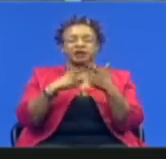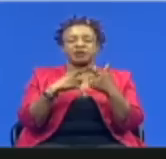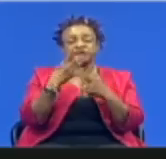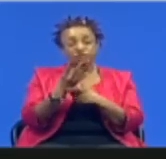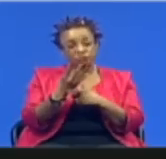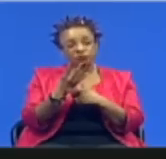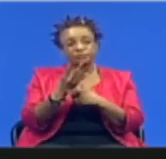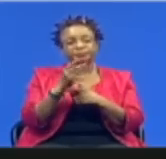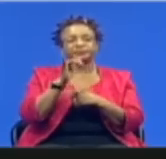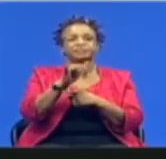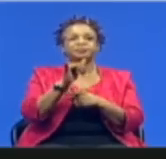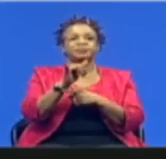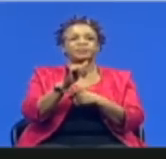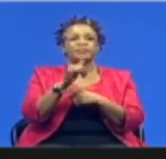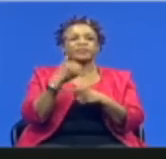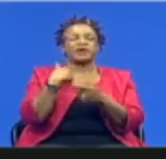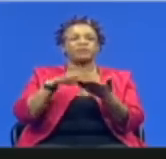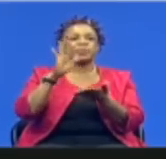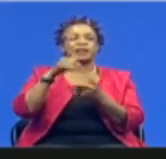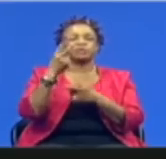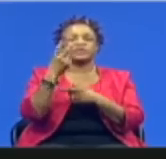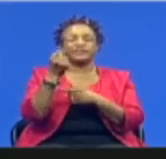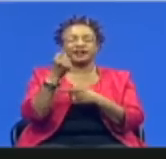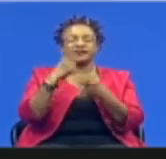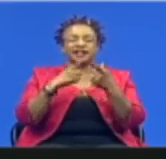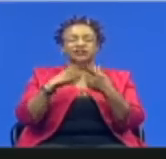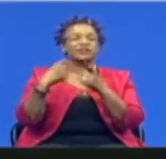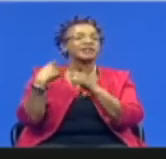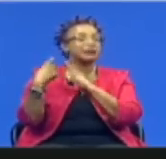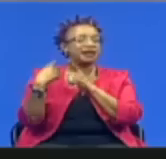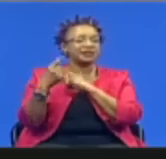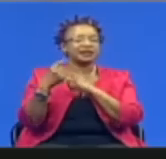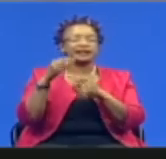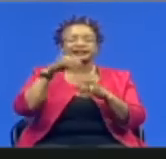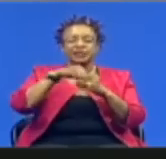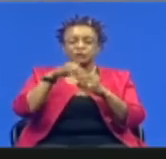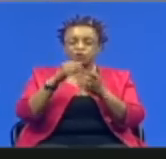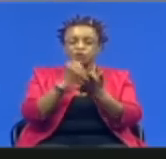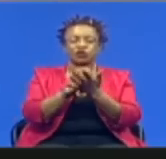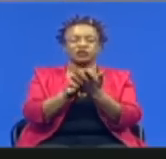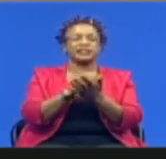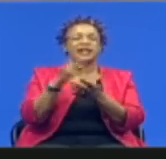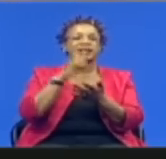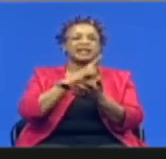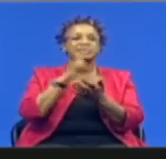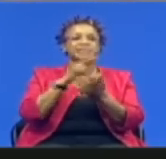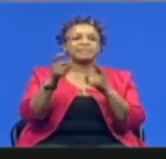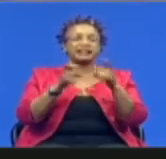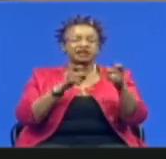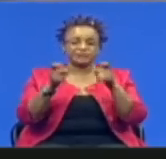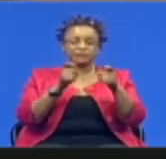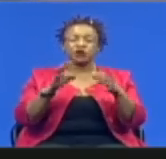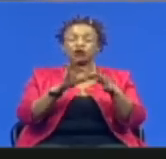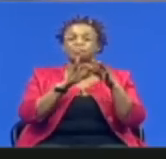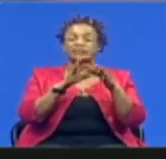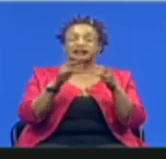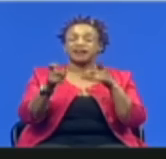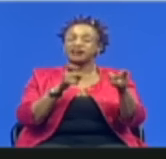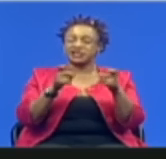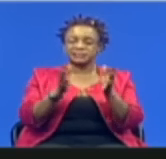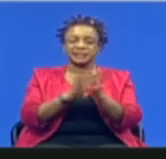The accountant brings to the fund more than 25 years of experience in internal audit, strategic risk management, corporate governance, and IT risk